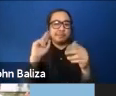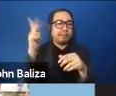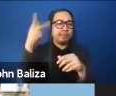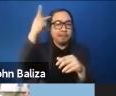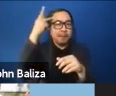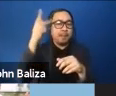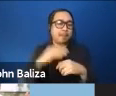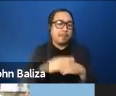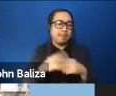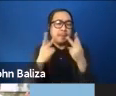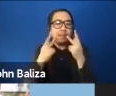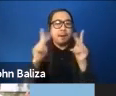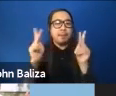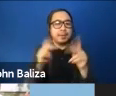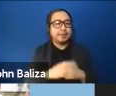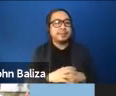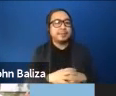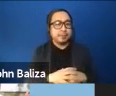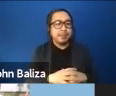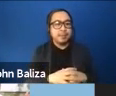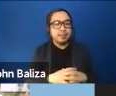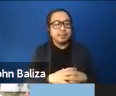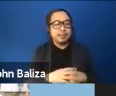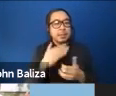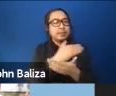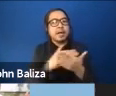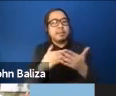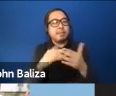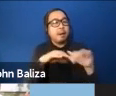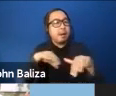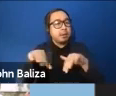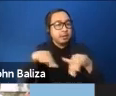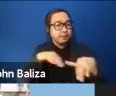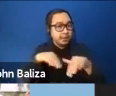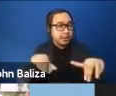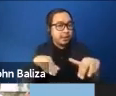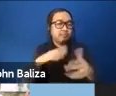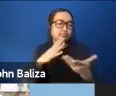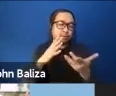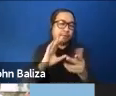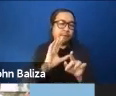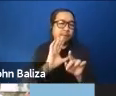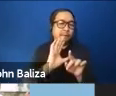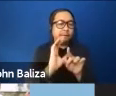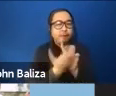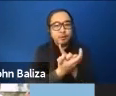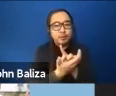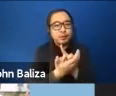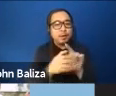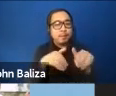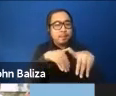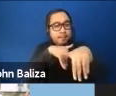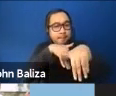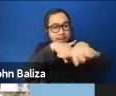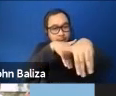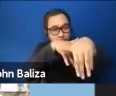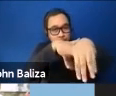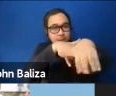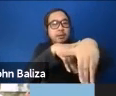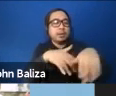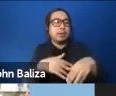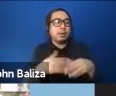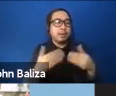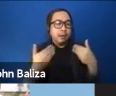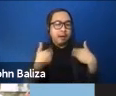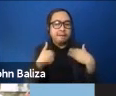Some of ROC's activity, including cultural parade, that we slowly